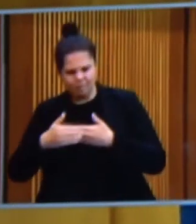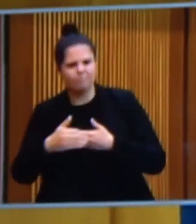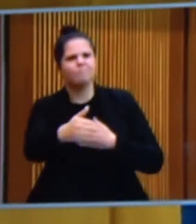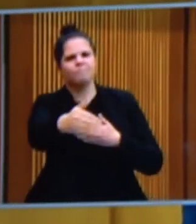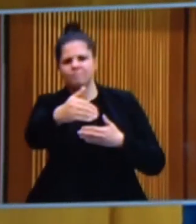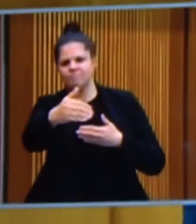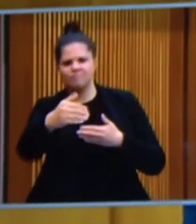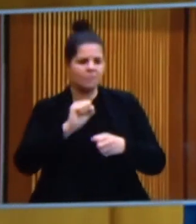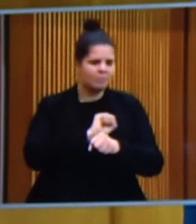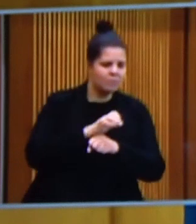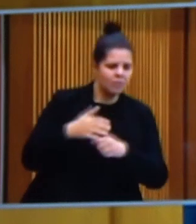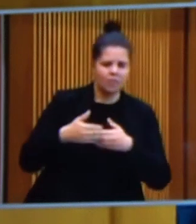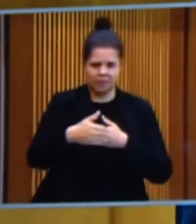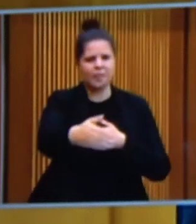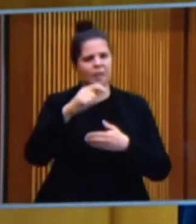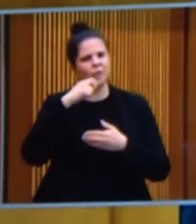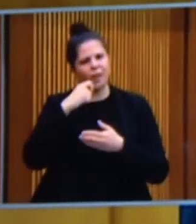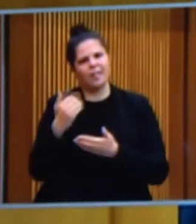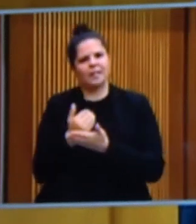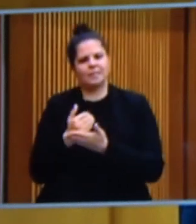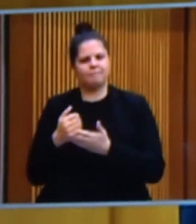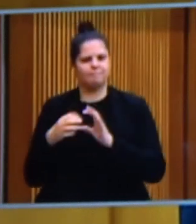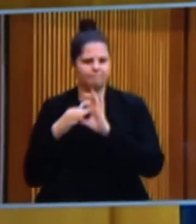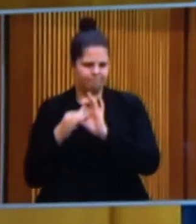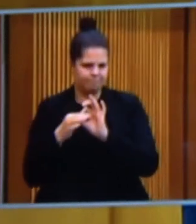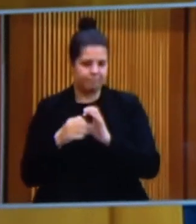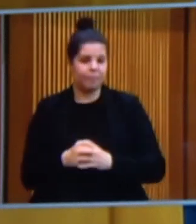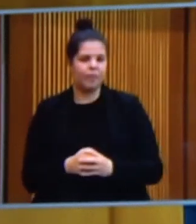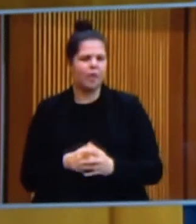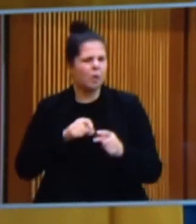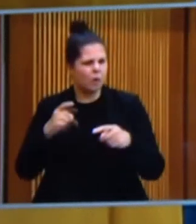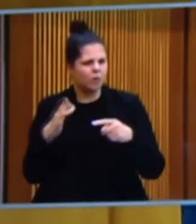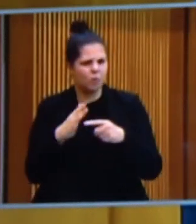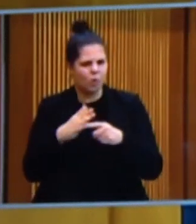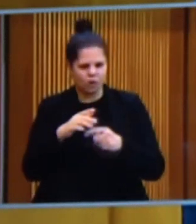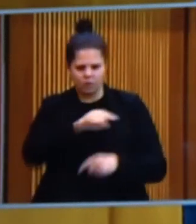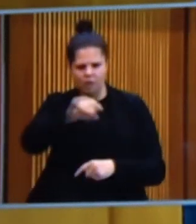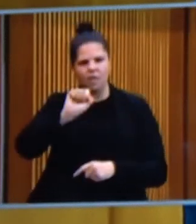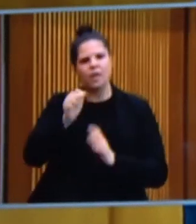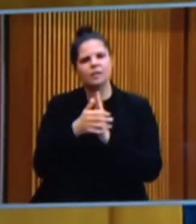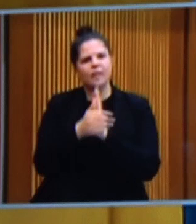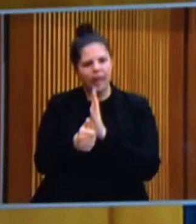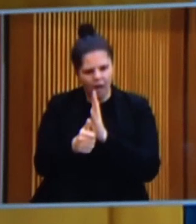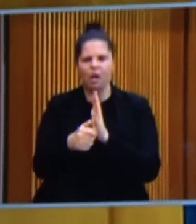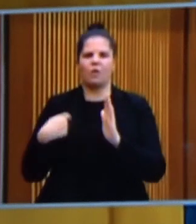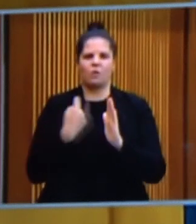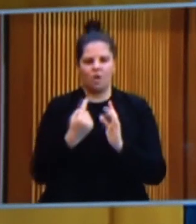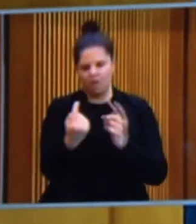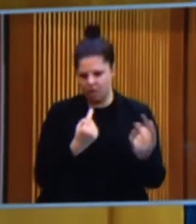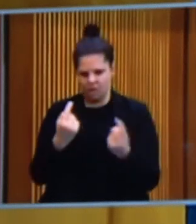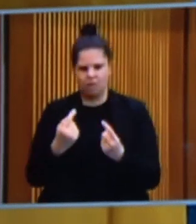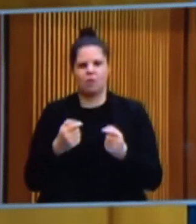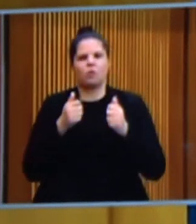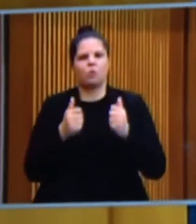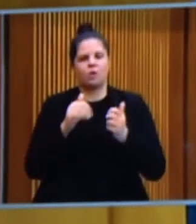and beyond, but most importantly, it brings their resources to the fight against